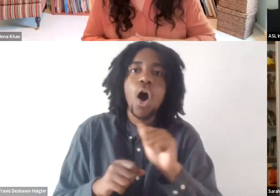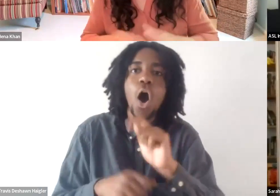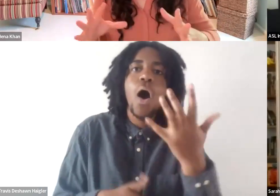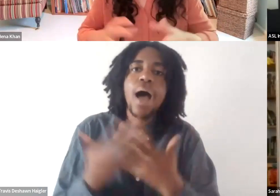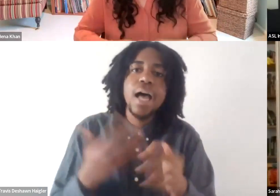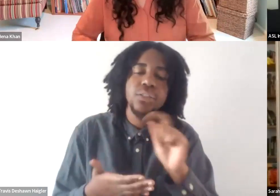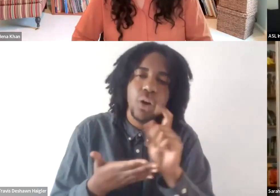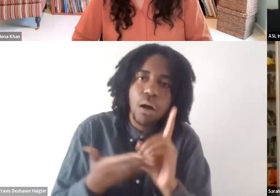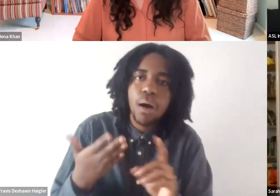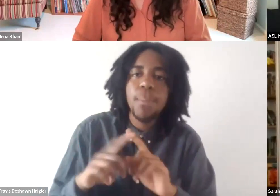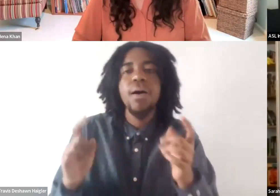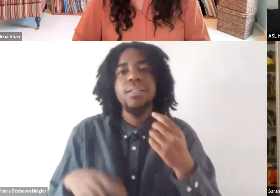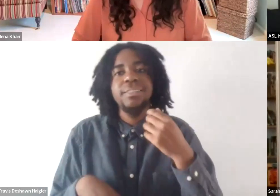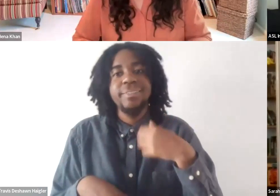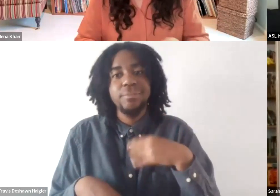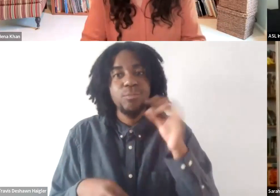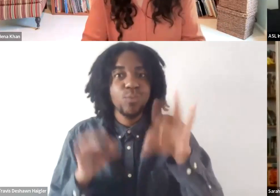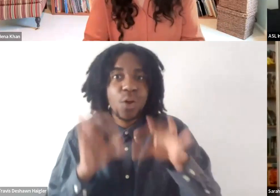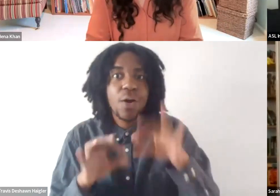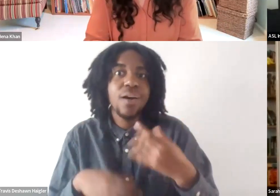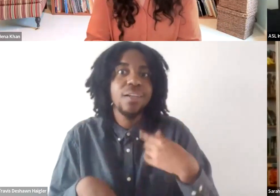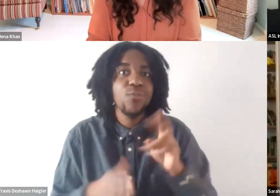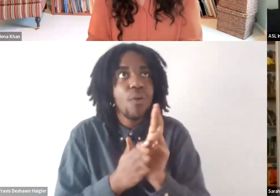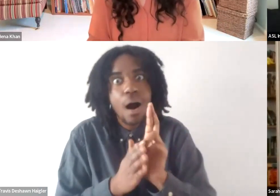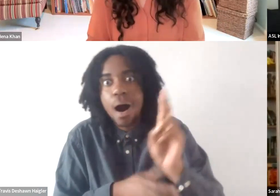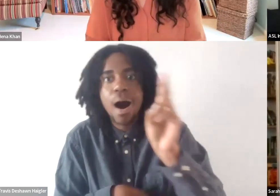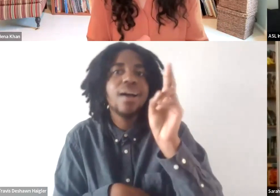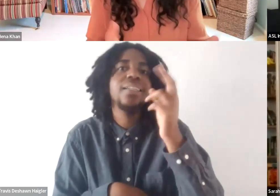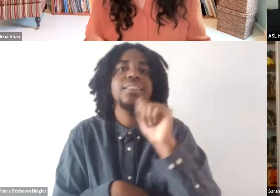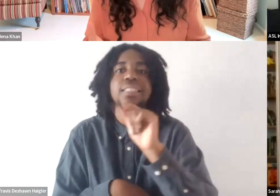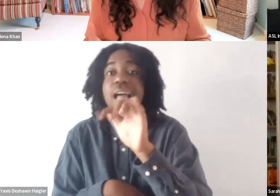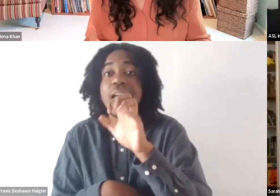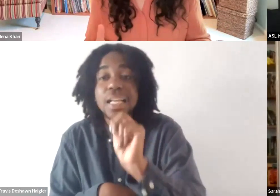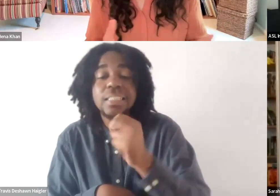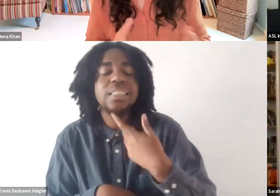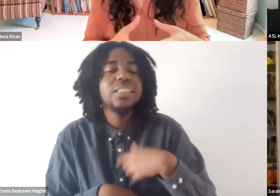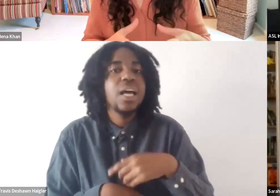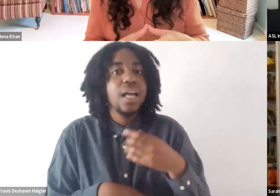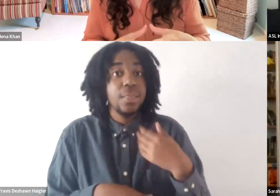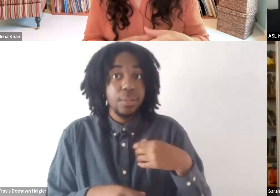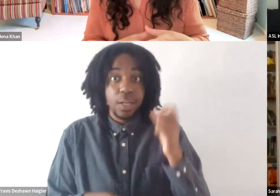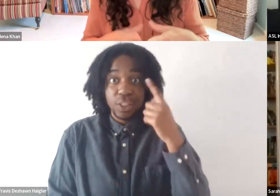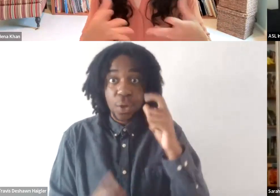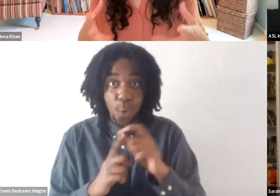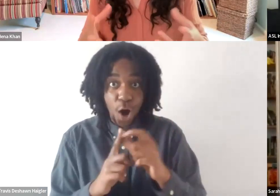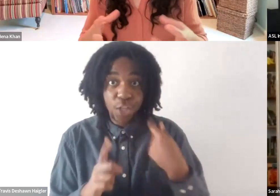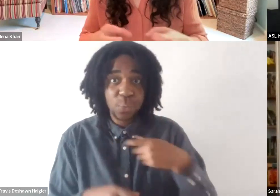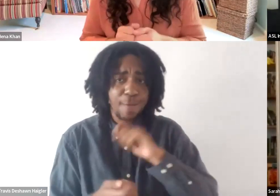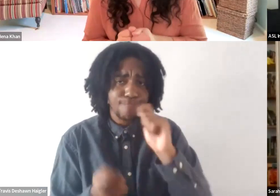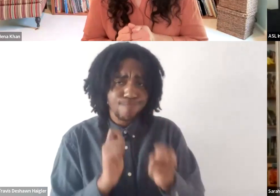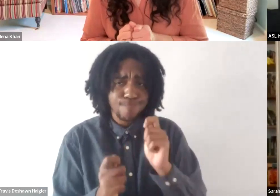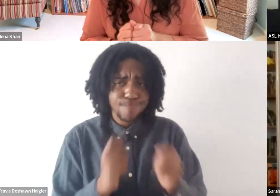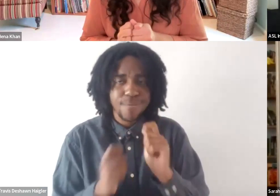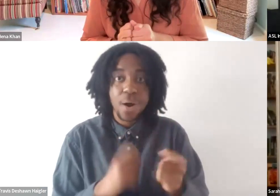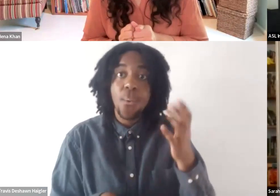figures and spaceships and things like that. And we actually changed the text as a result of seeing the art, because I had originally had